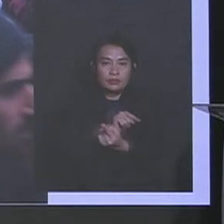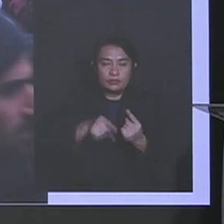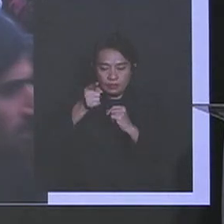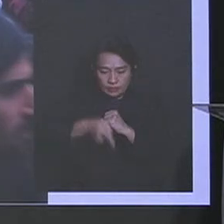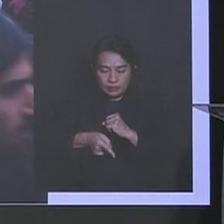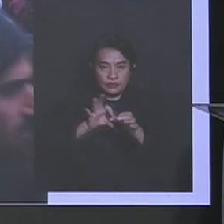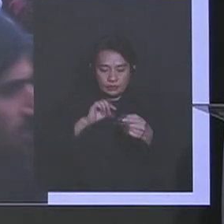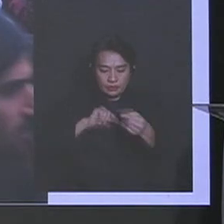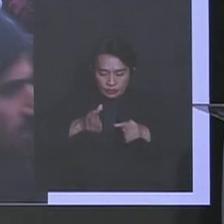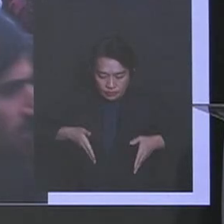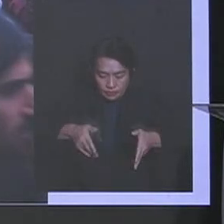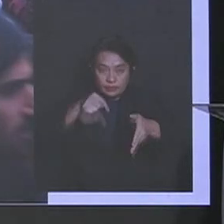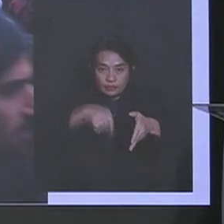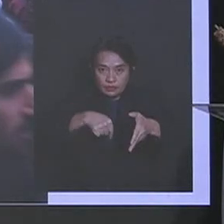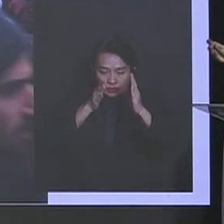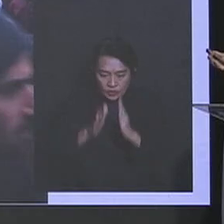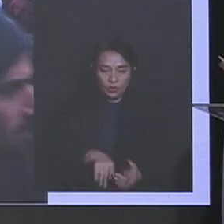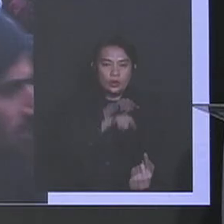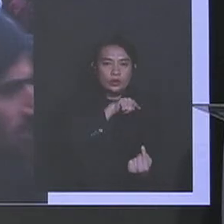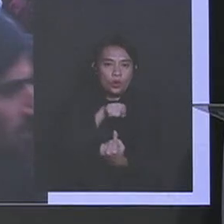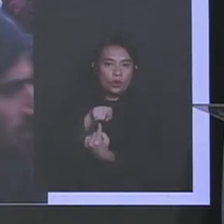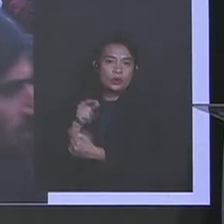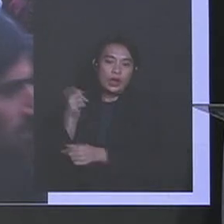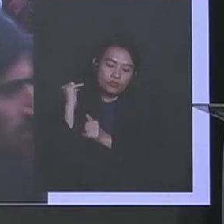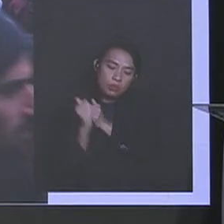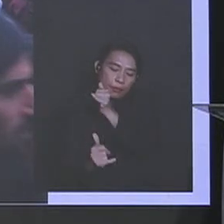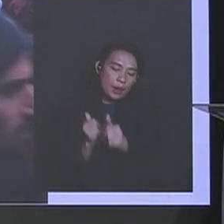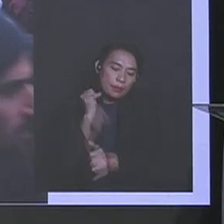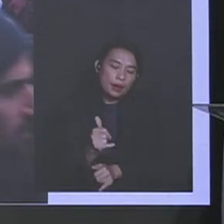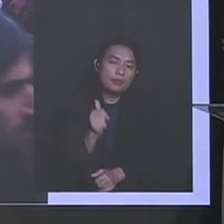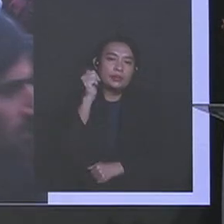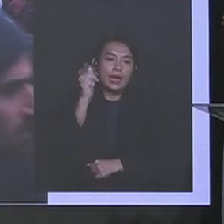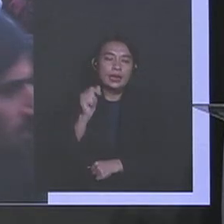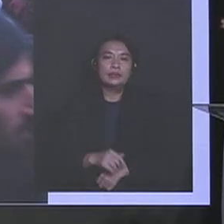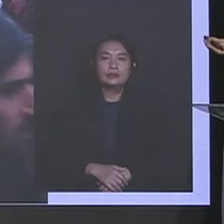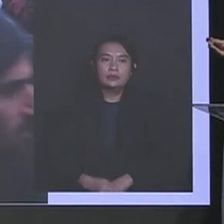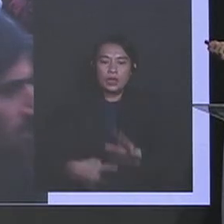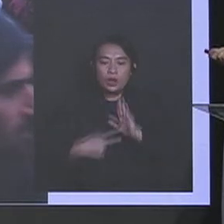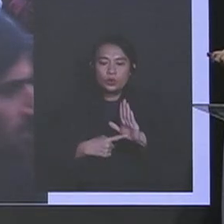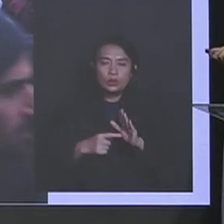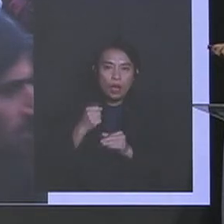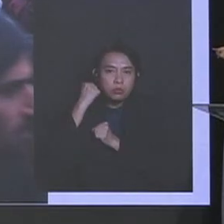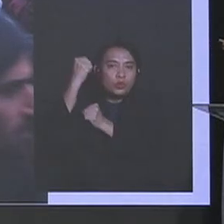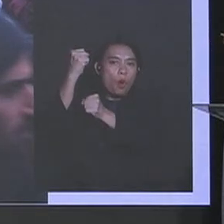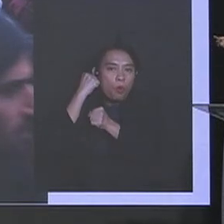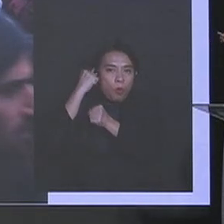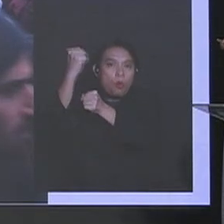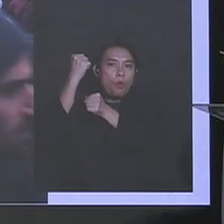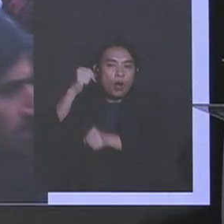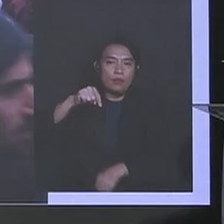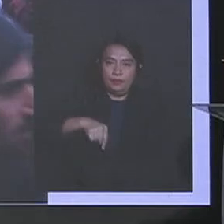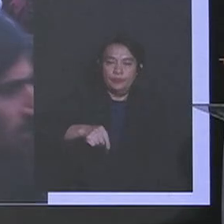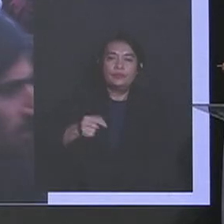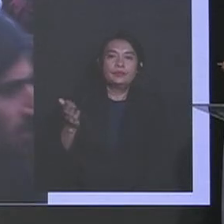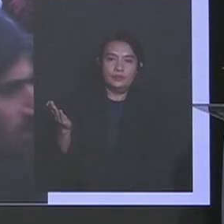where, when we have protests or when we have opportunity to come together, it's the street where that happens. So again,